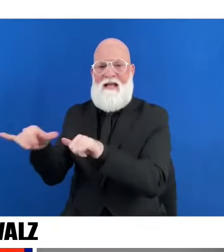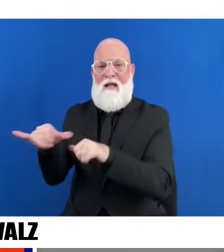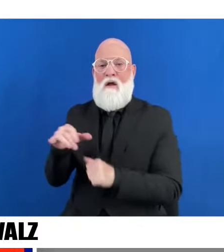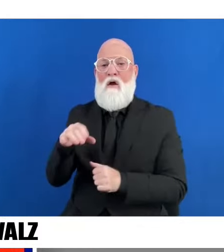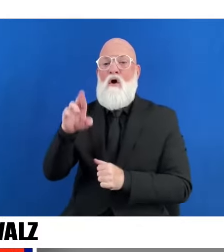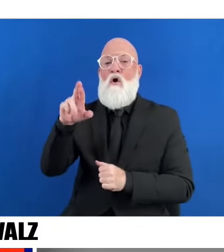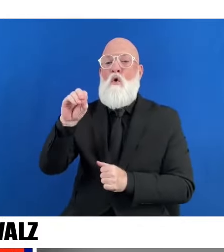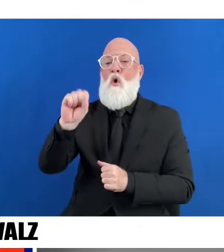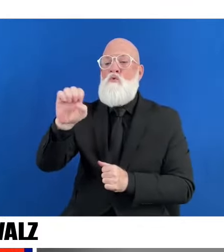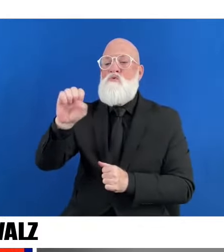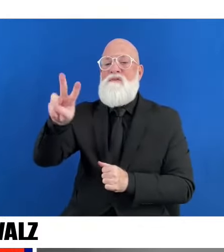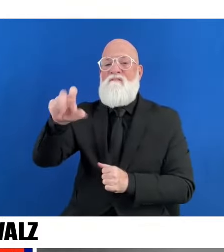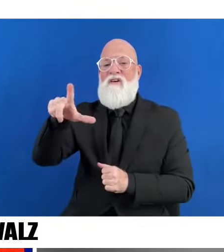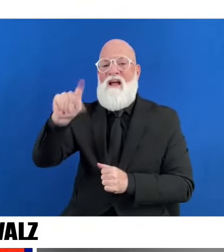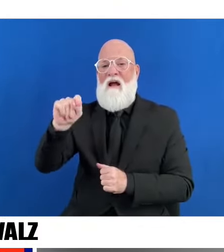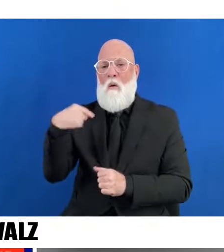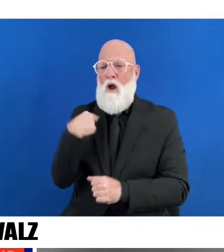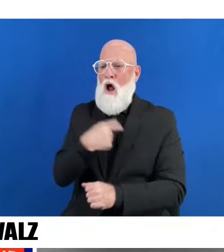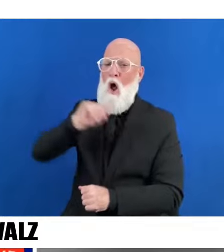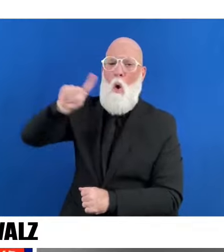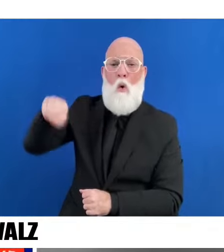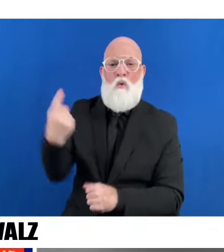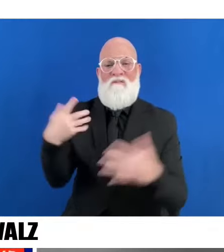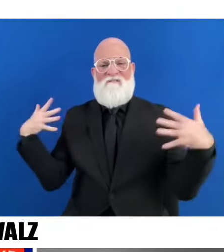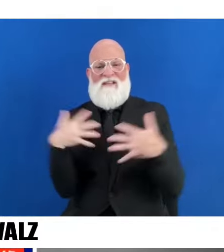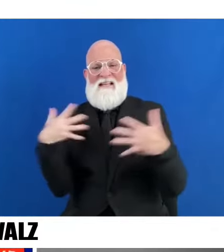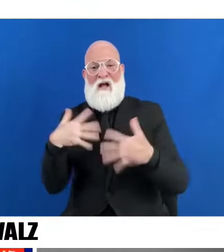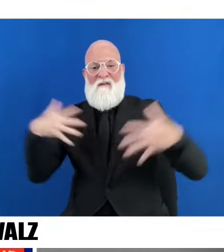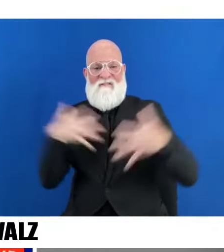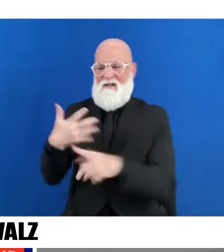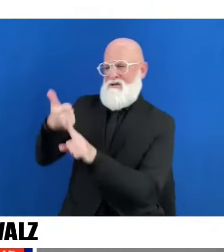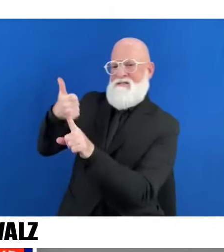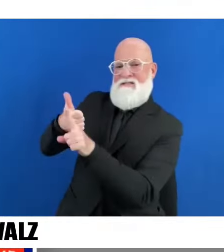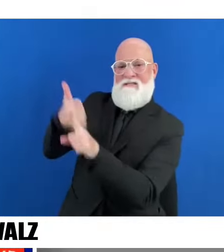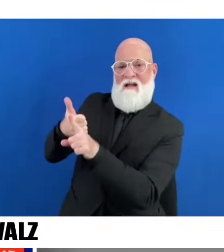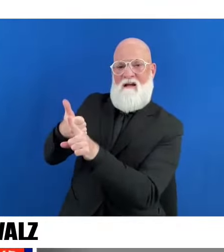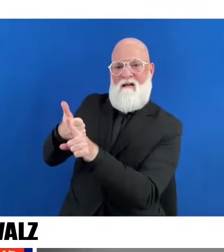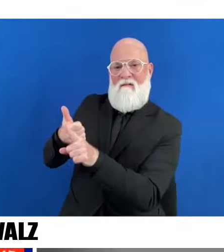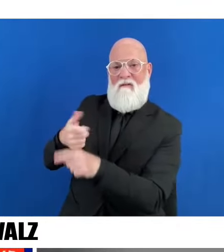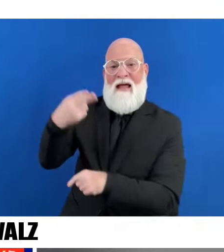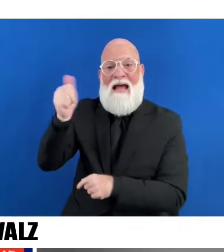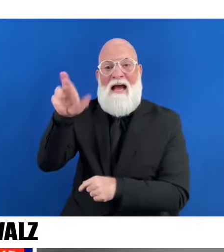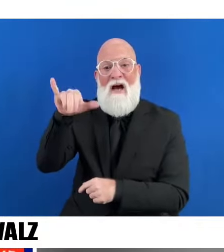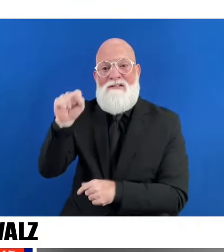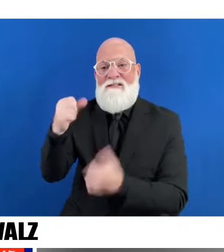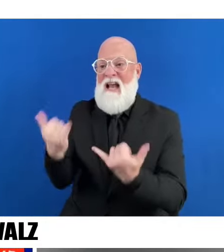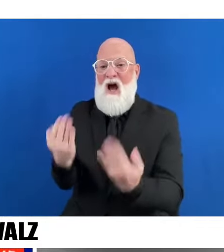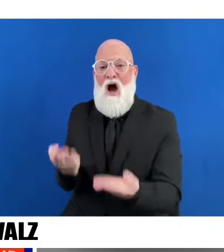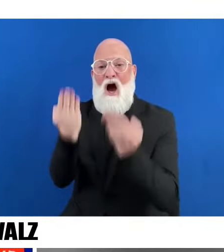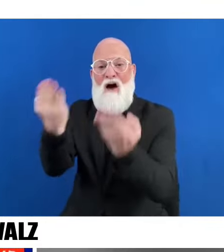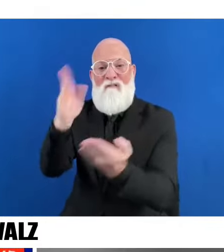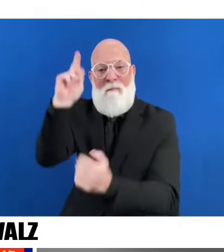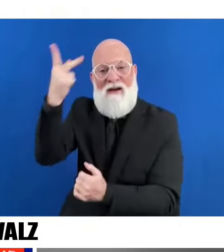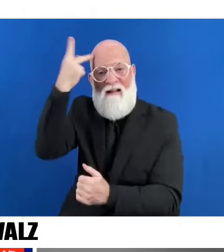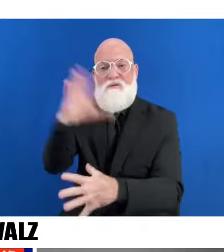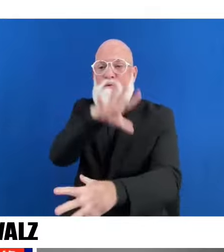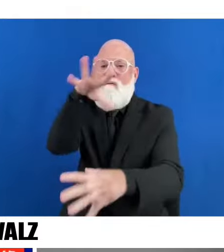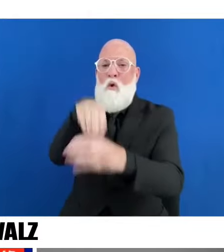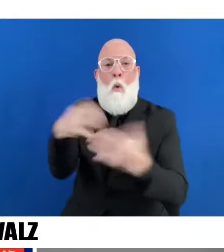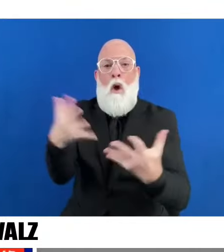itself. Kamala Harris is bringing us a new way forward. She's bringing us a politics of joy. She's bringing real solutions for the middle class, and